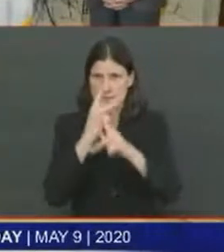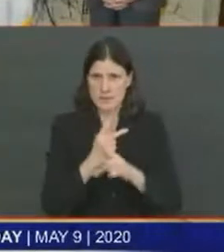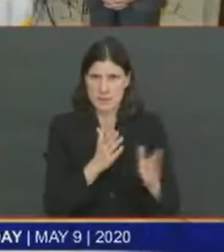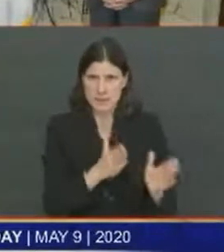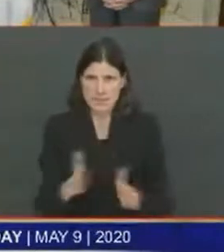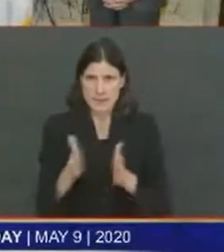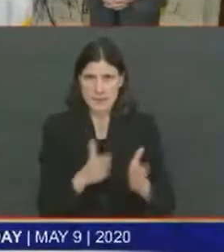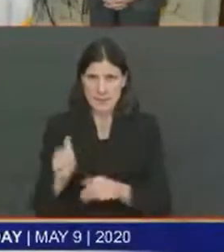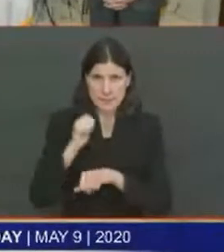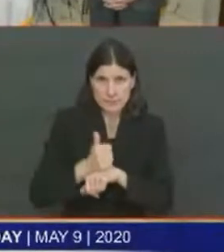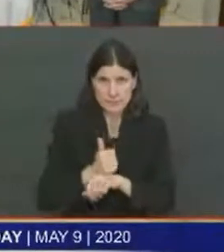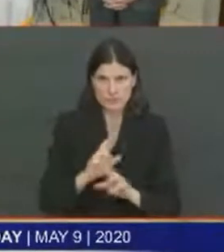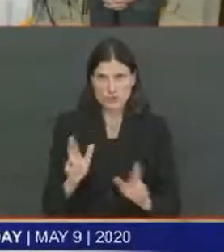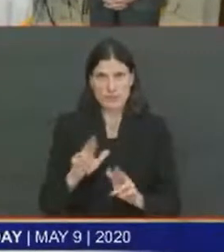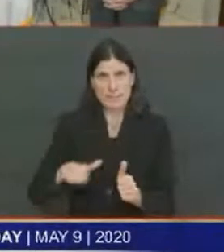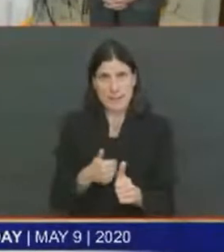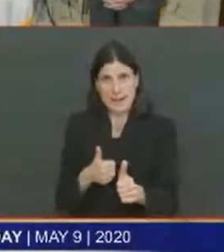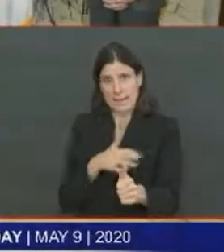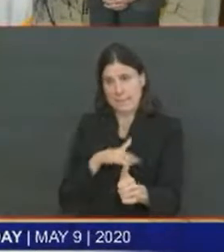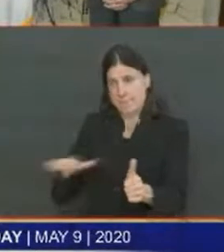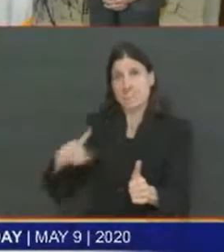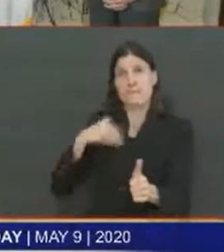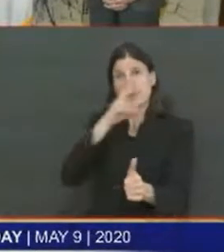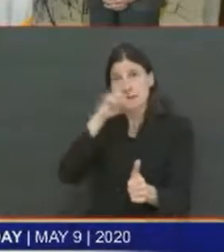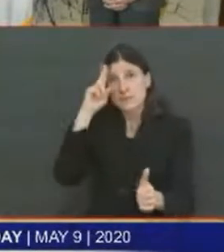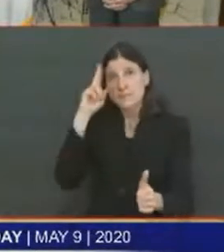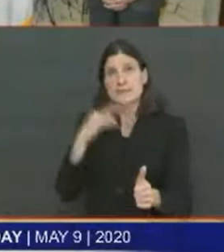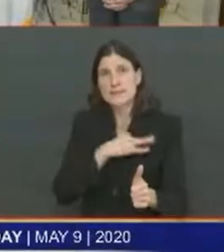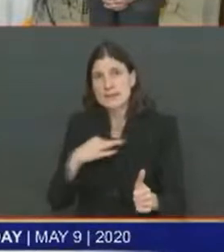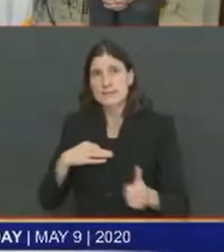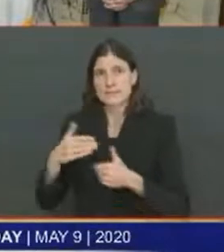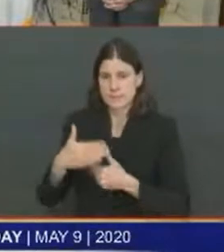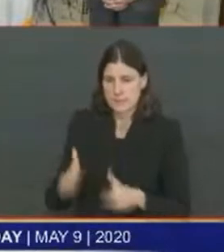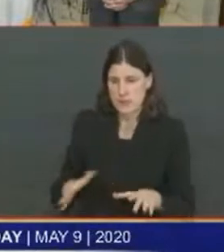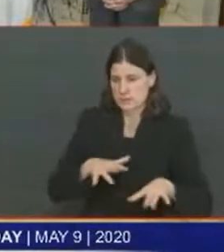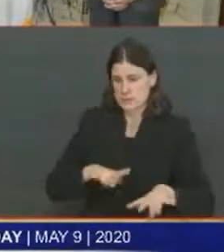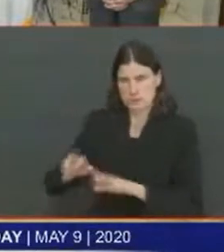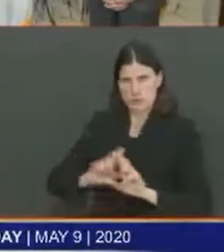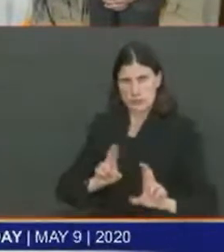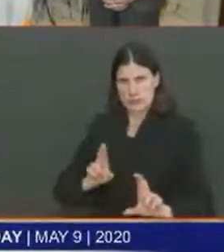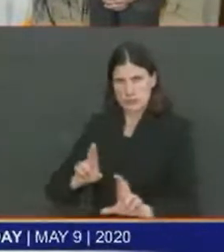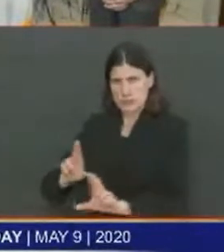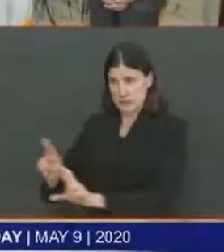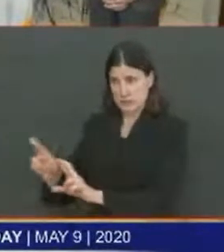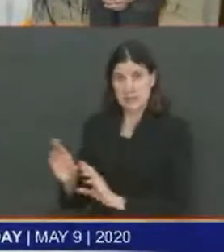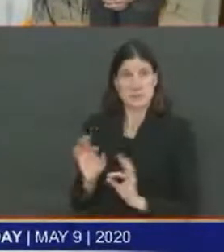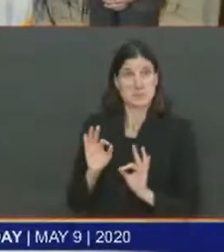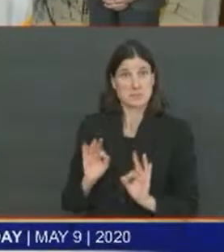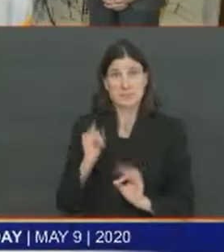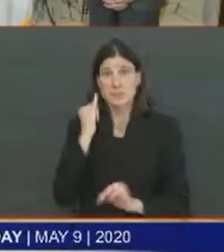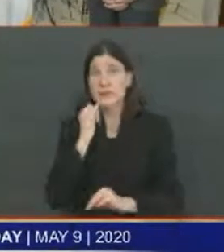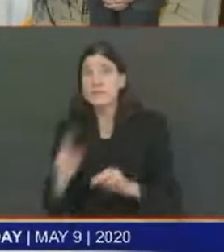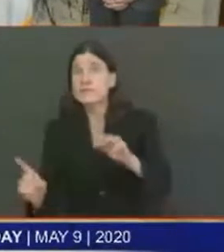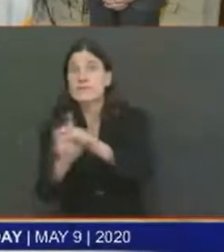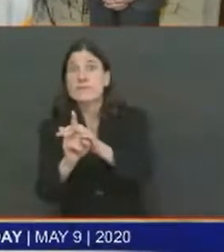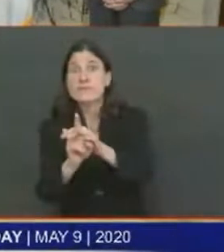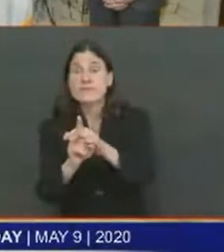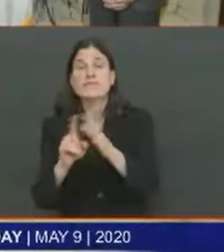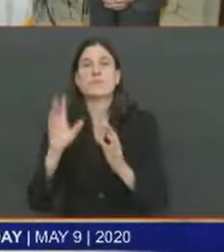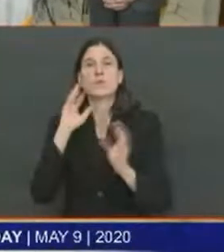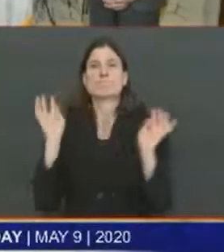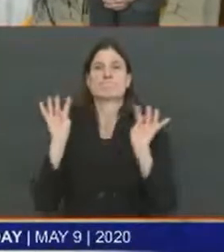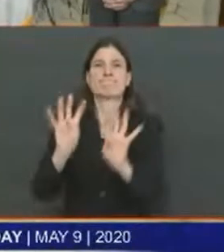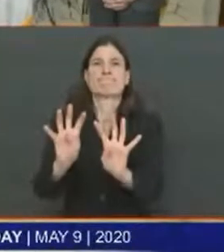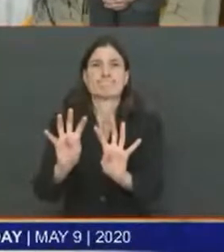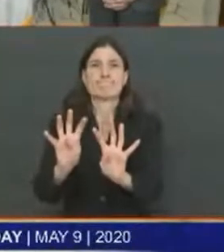So anyway, I feel absolutely confident that we can lift the stay-at-home order. We're